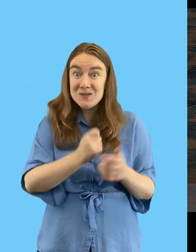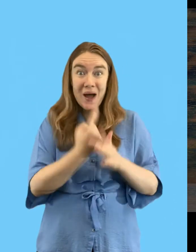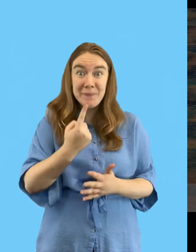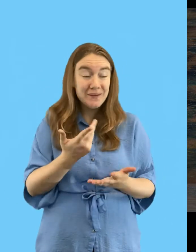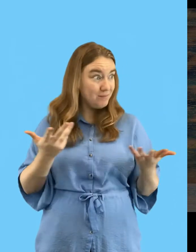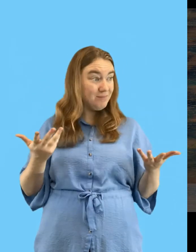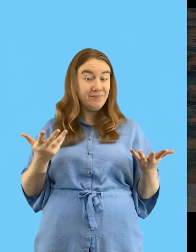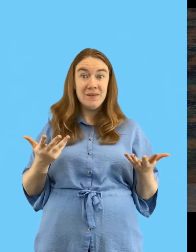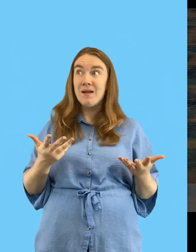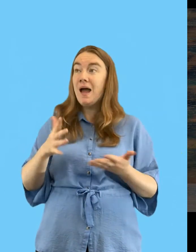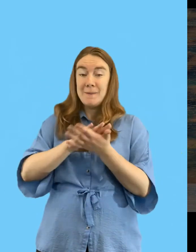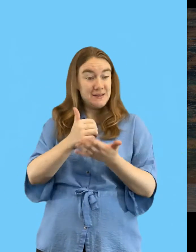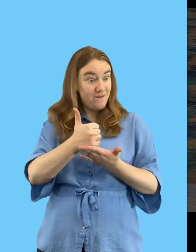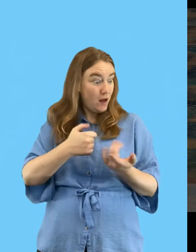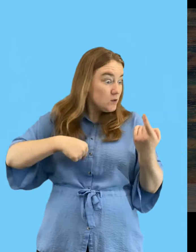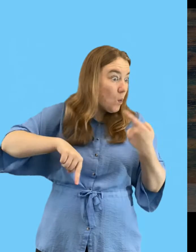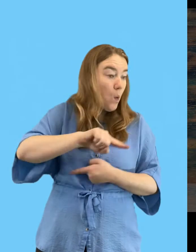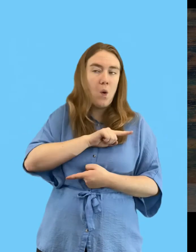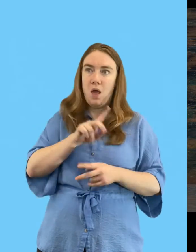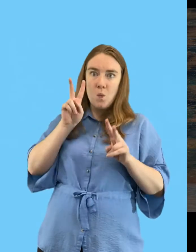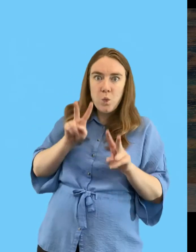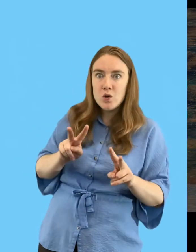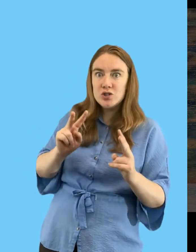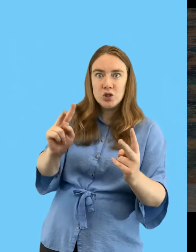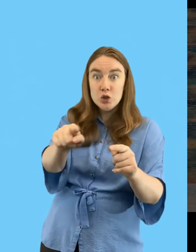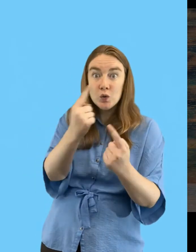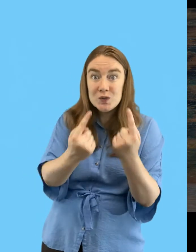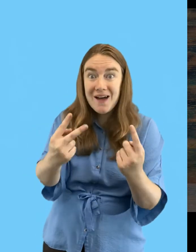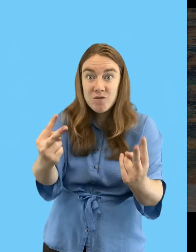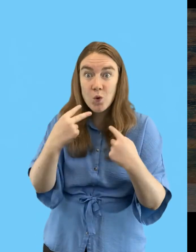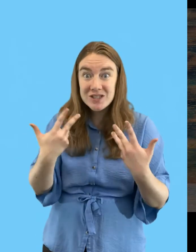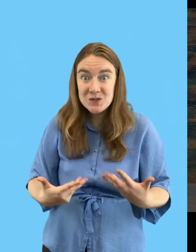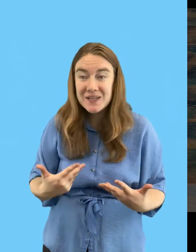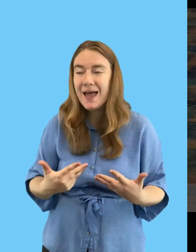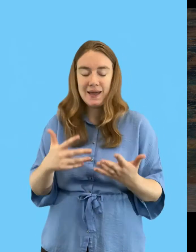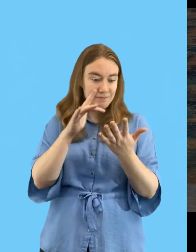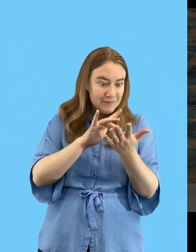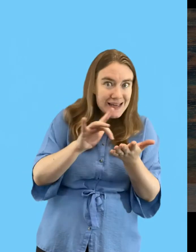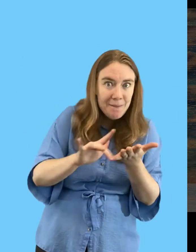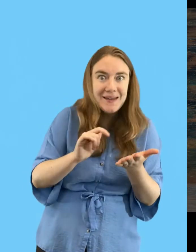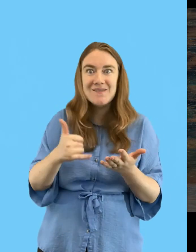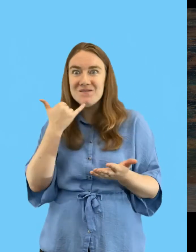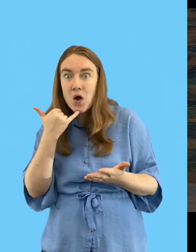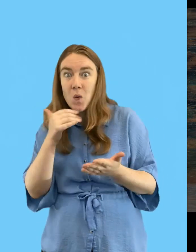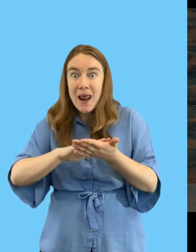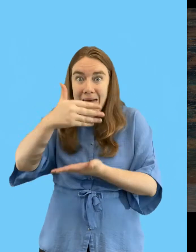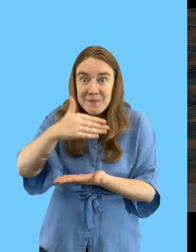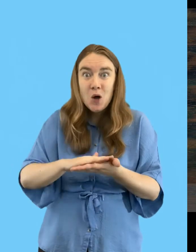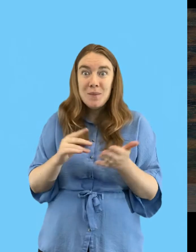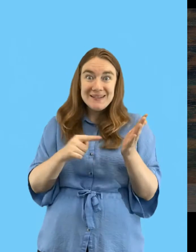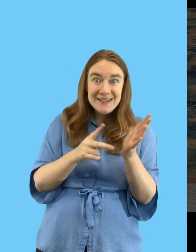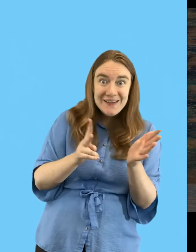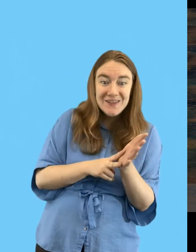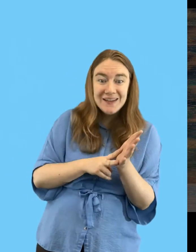of us watching and listening today, whether you're watching on TV, on a tablet, on a phone, on a laptop, even you, yes,